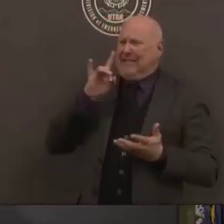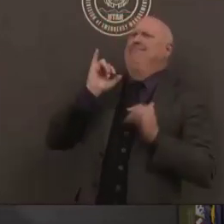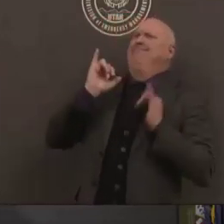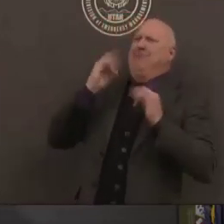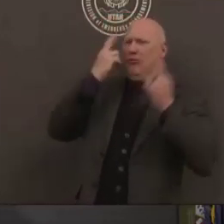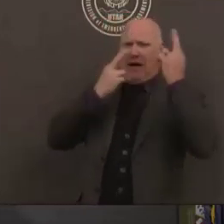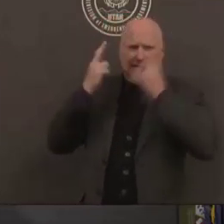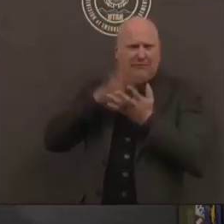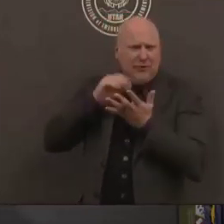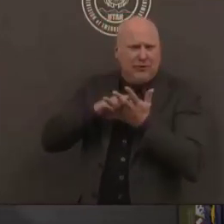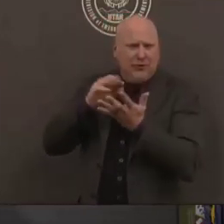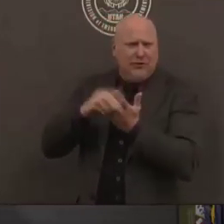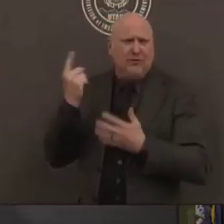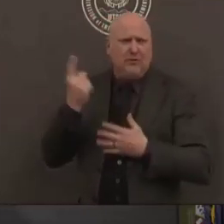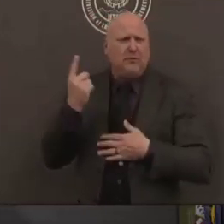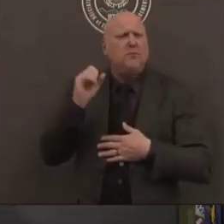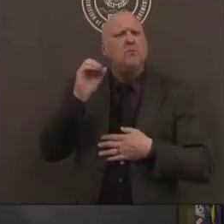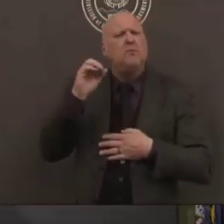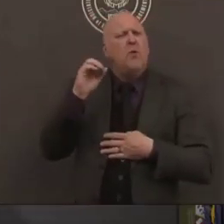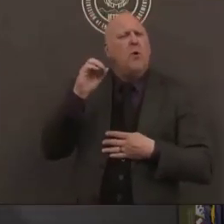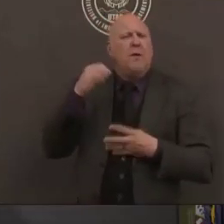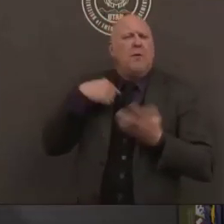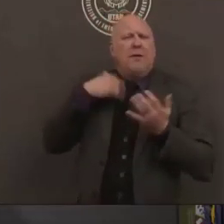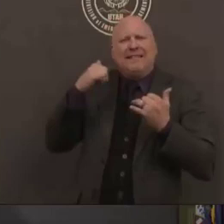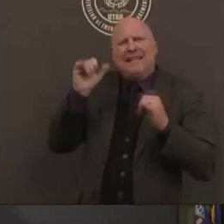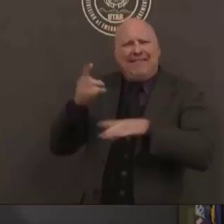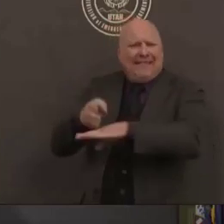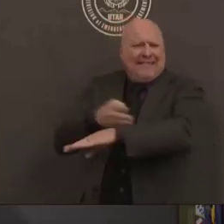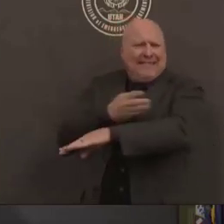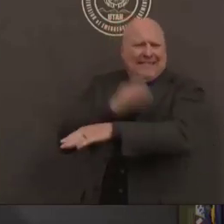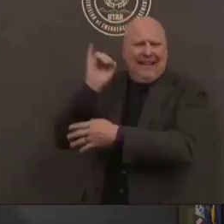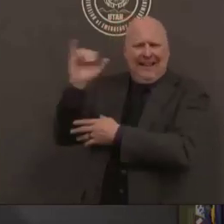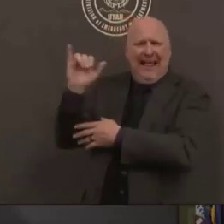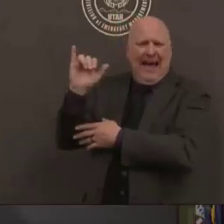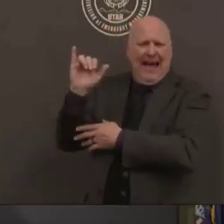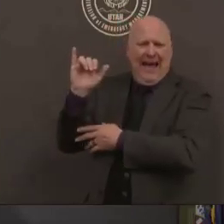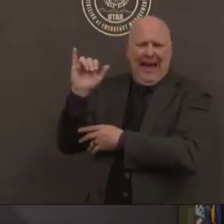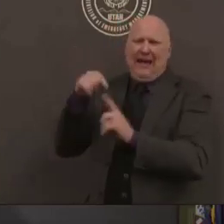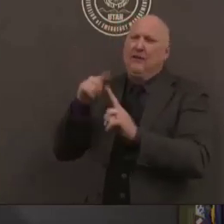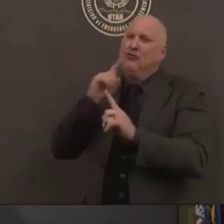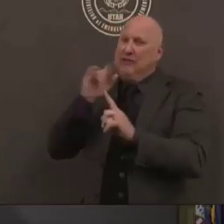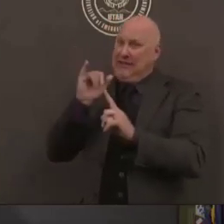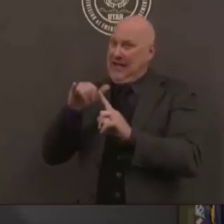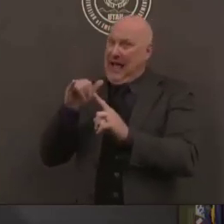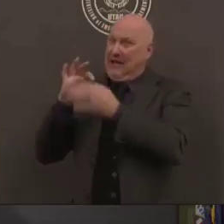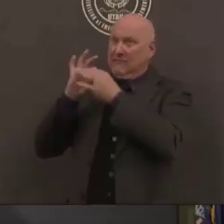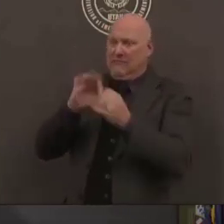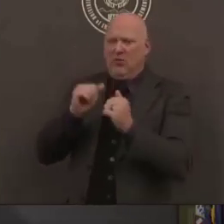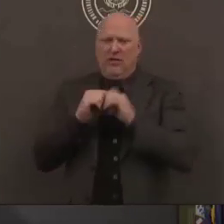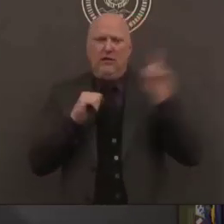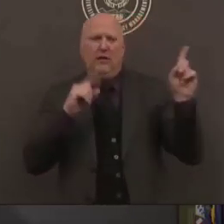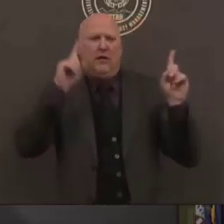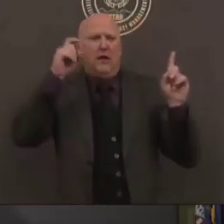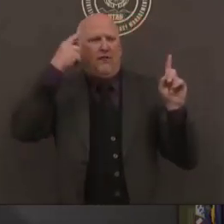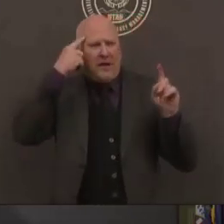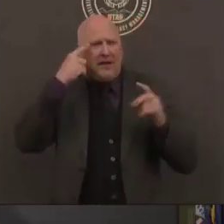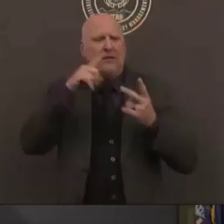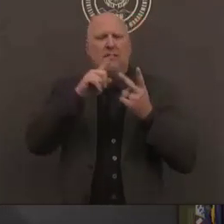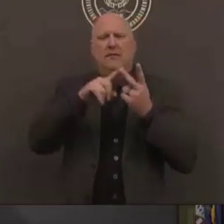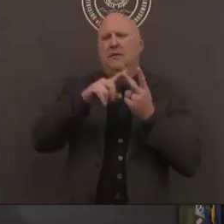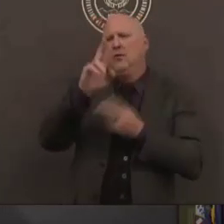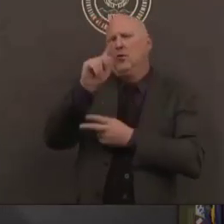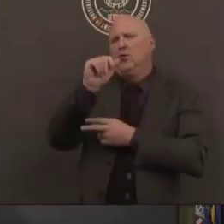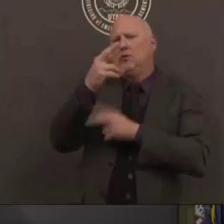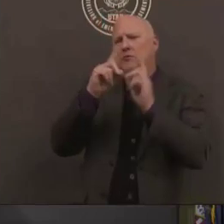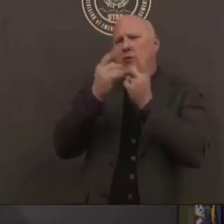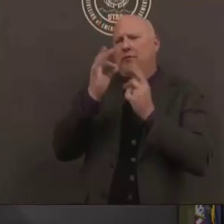be worked on between the government partners and the private sector partners that manage those cell phone towers. And